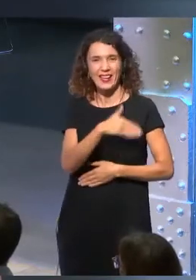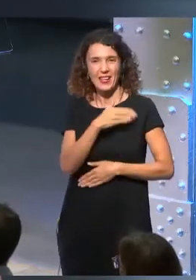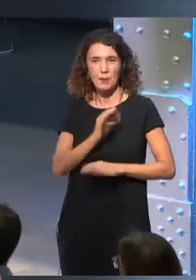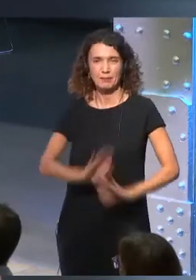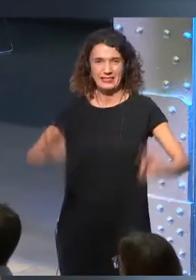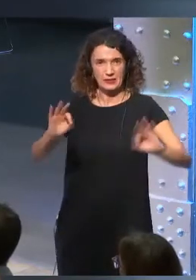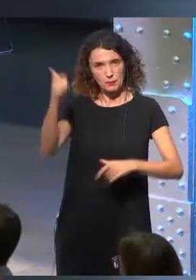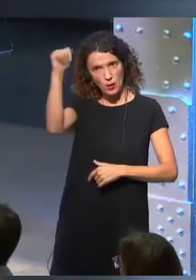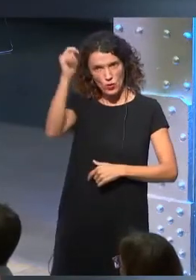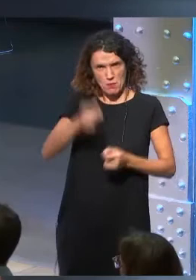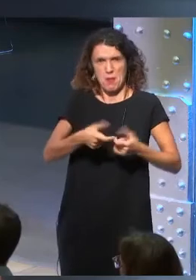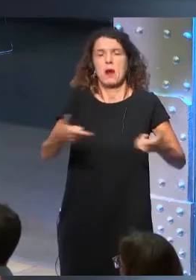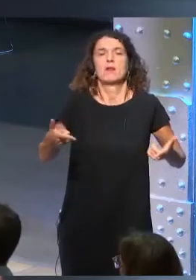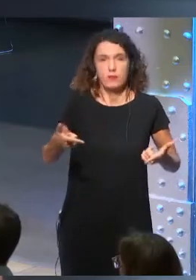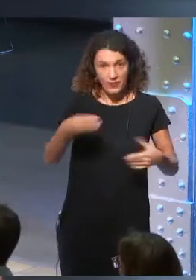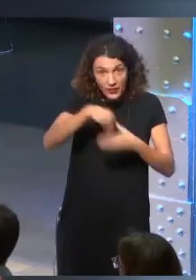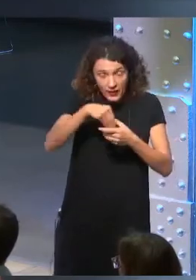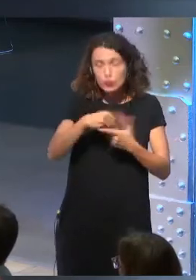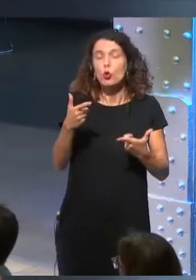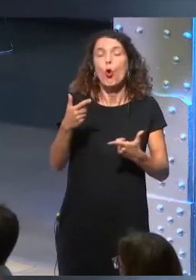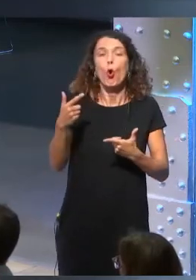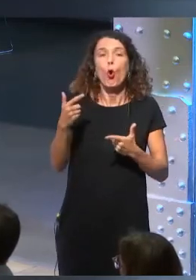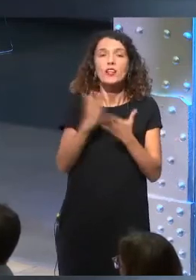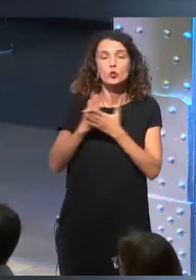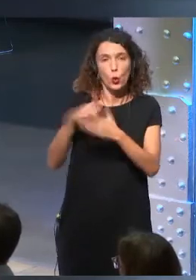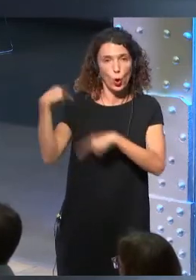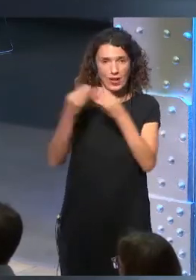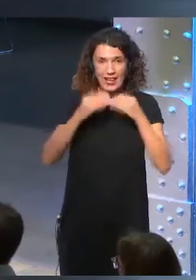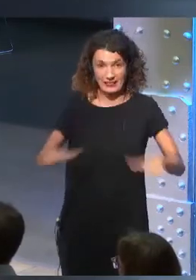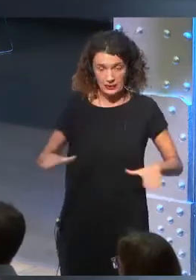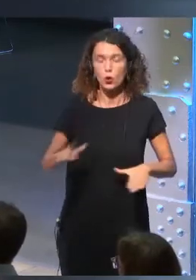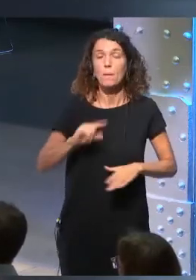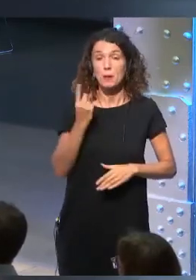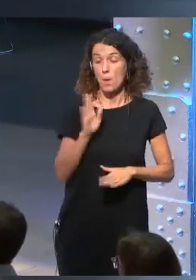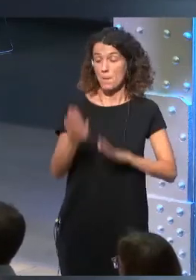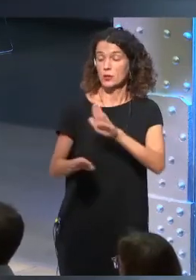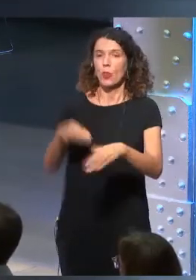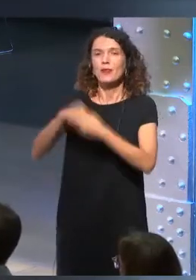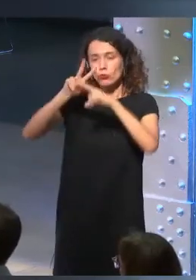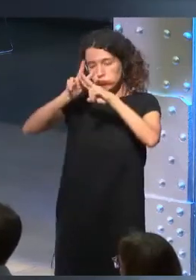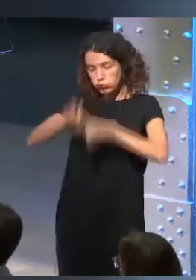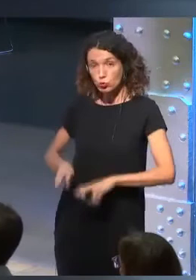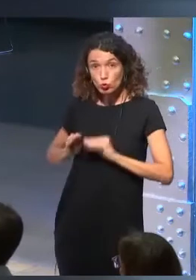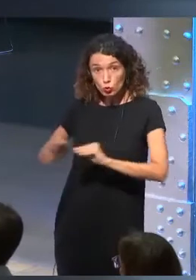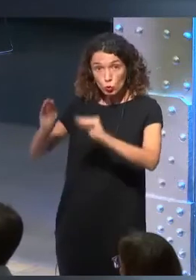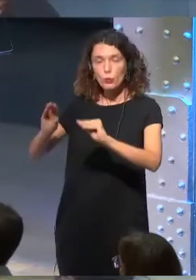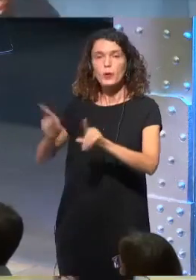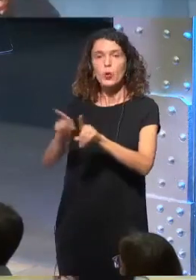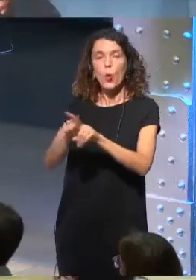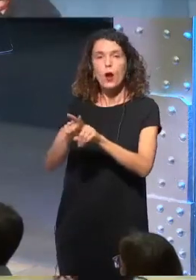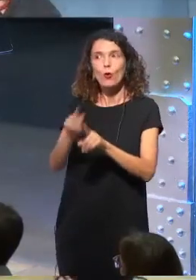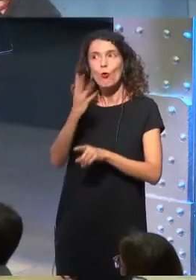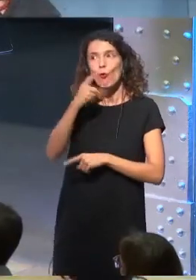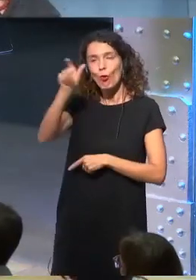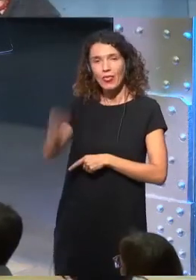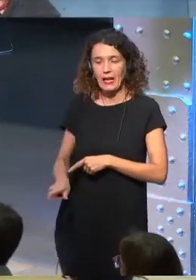is substantially masculine, especially in classic studies. From her first steps in research and